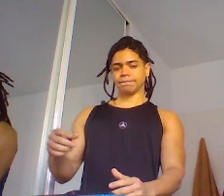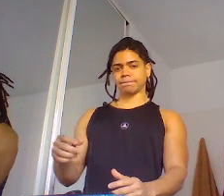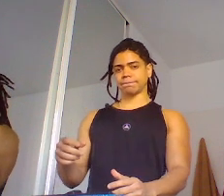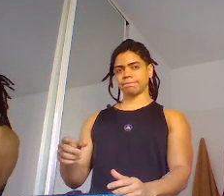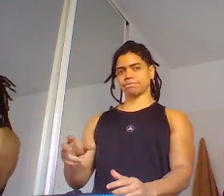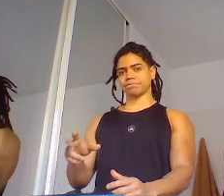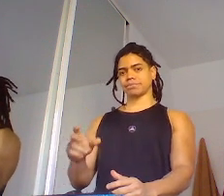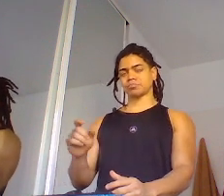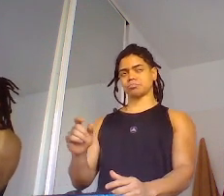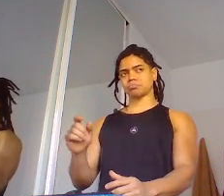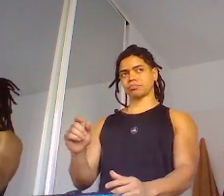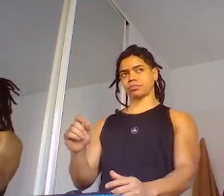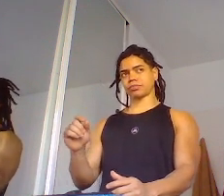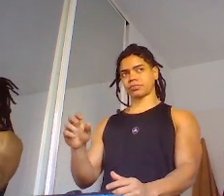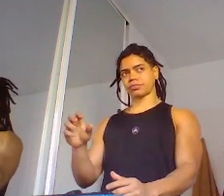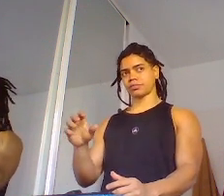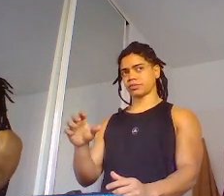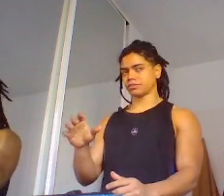to